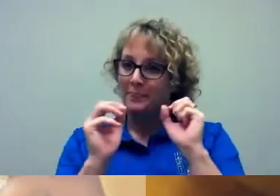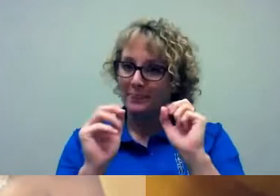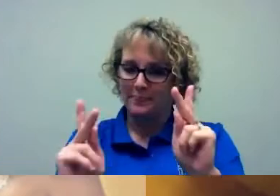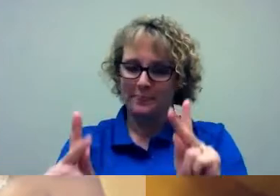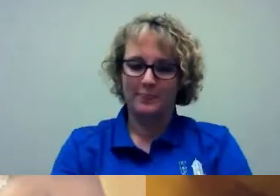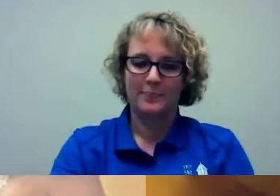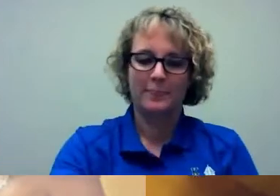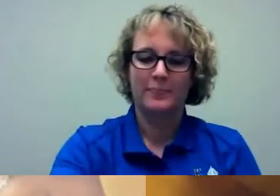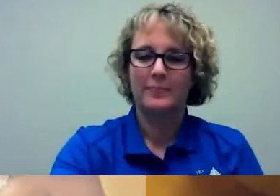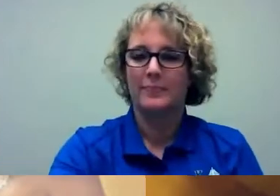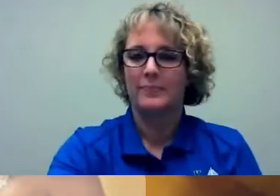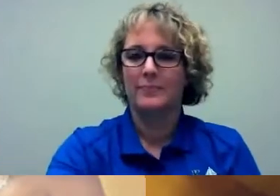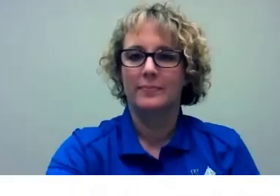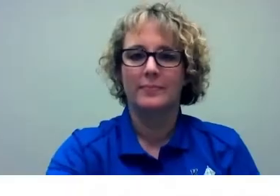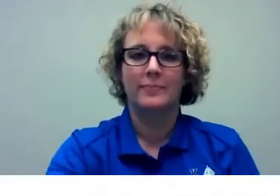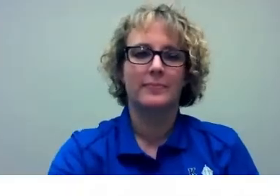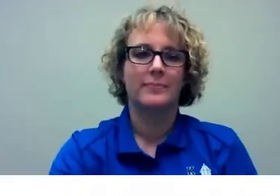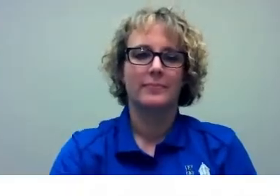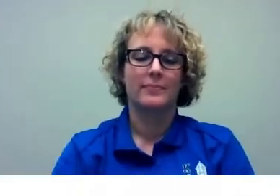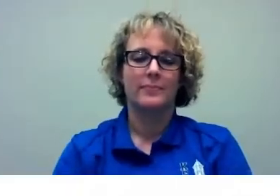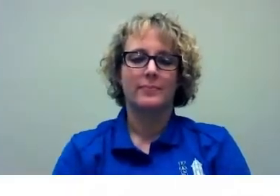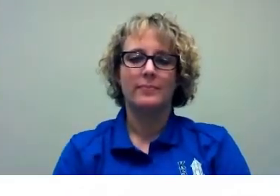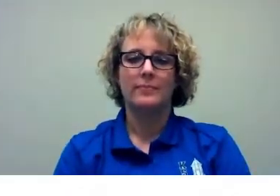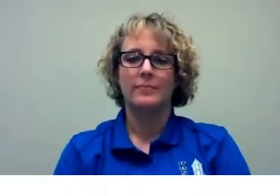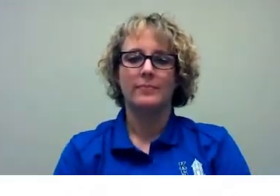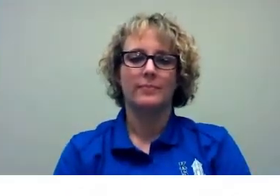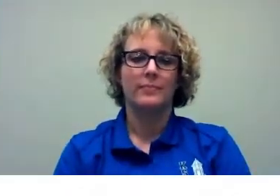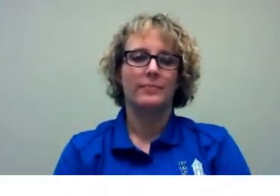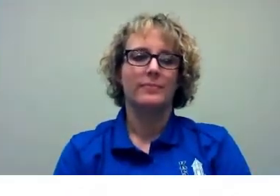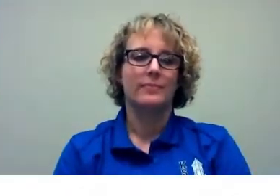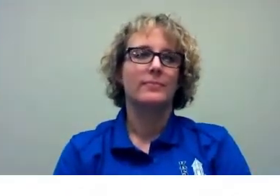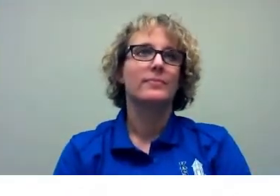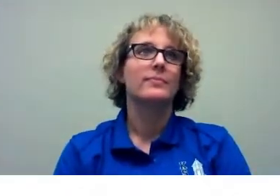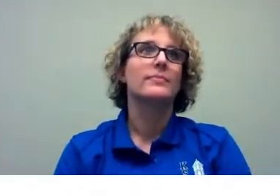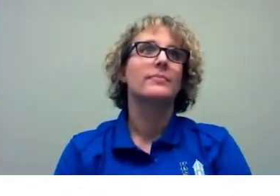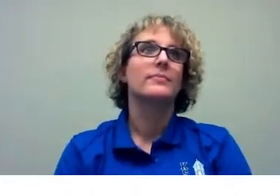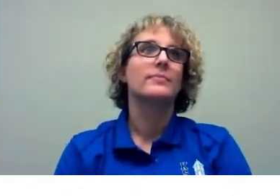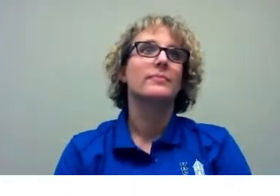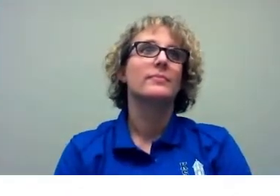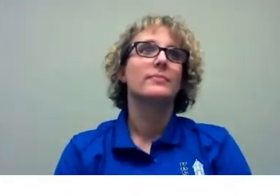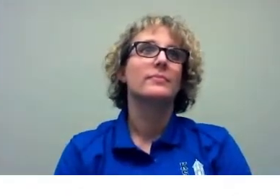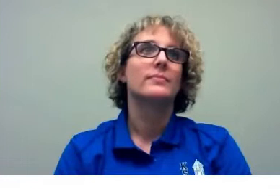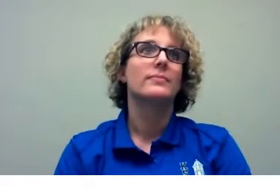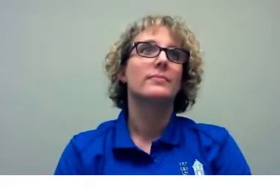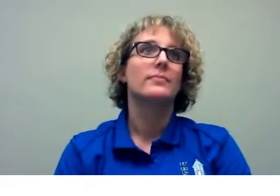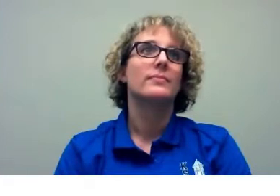Again, I will pause to give you time to read it before I go over the information.